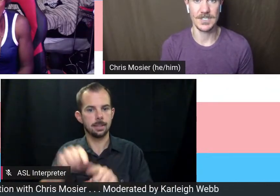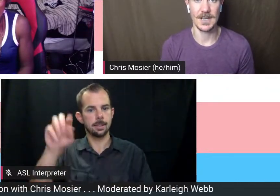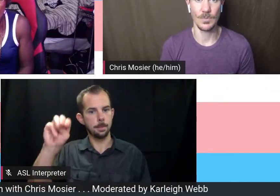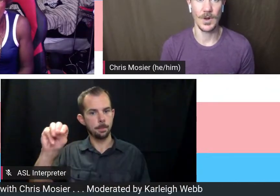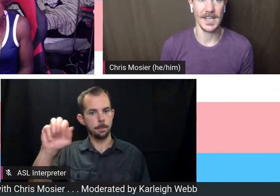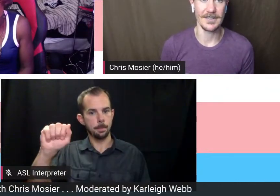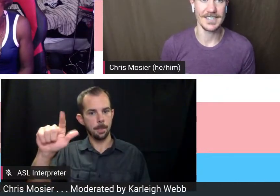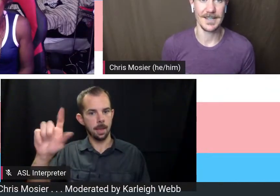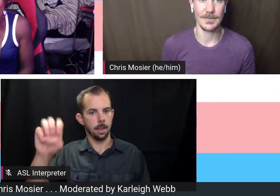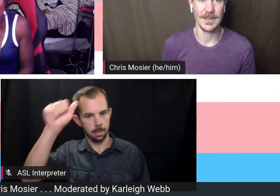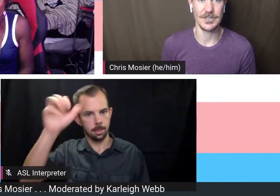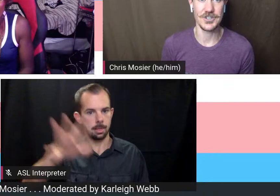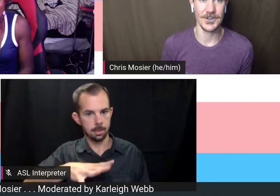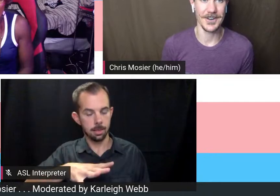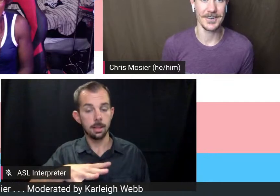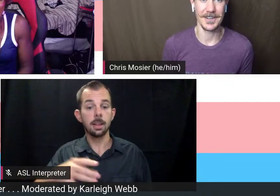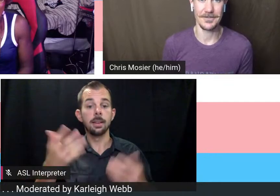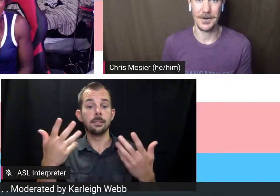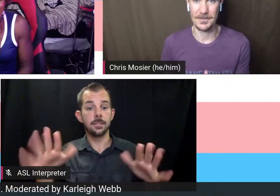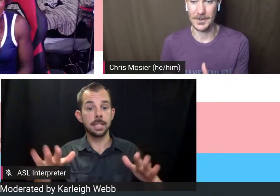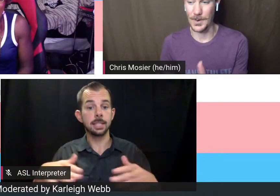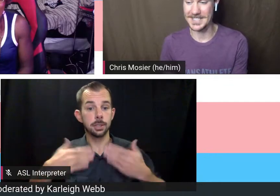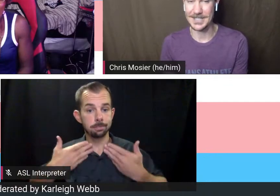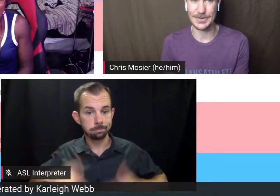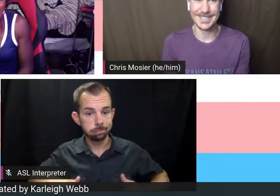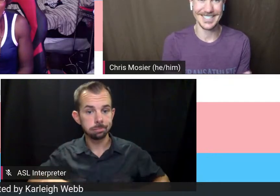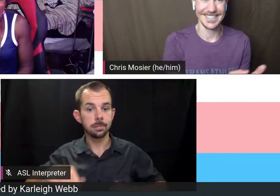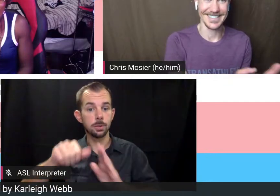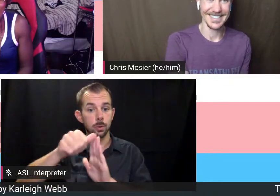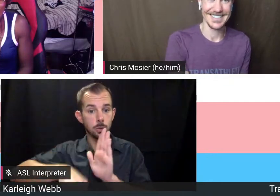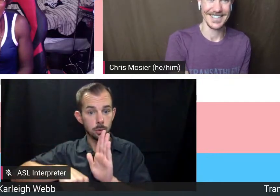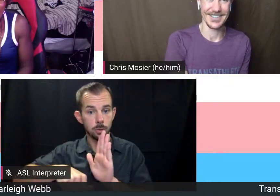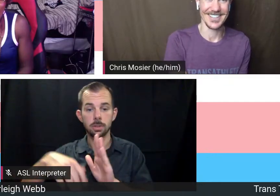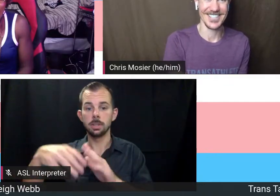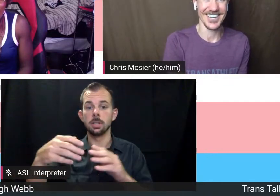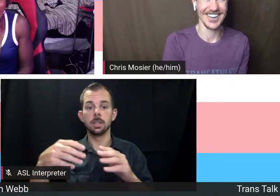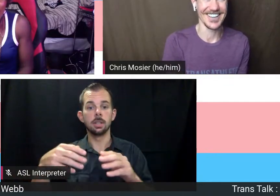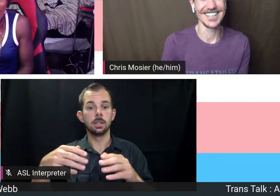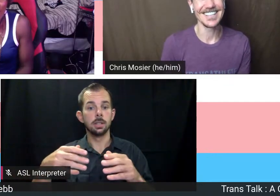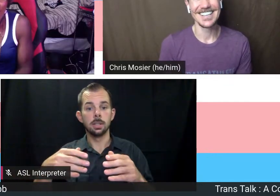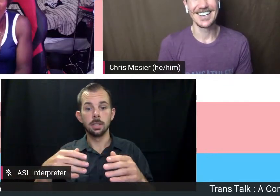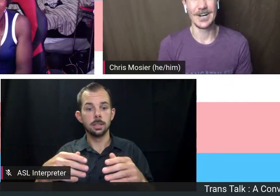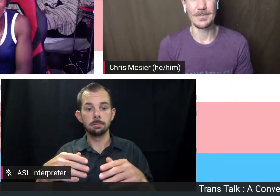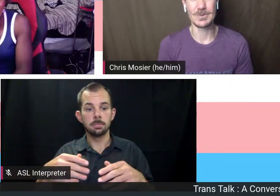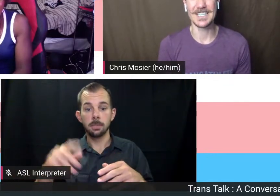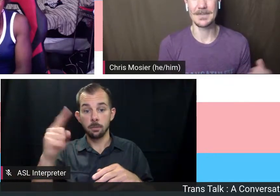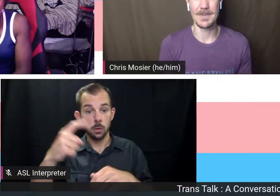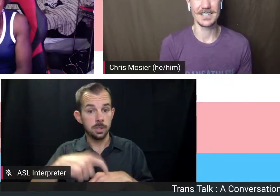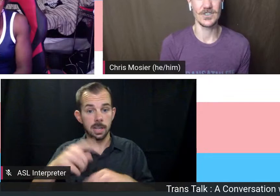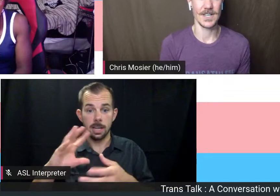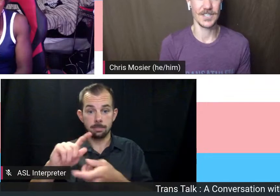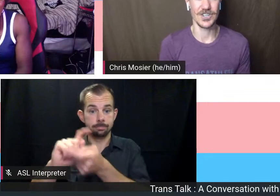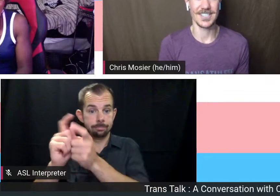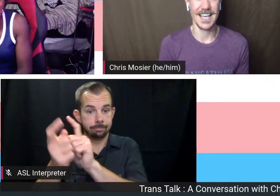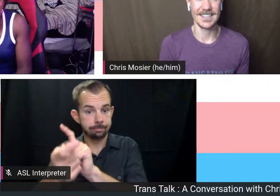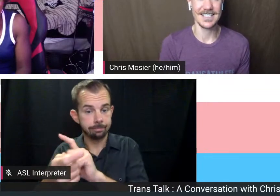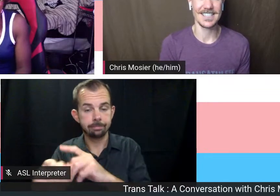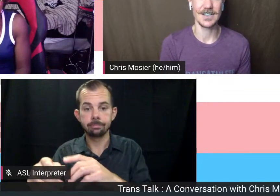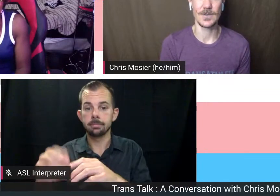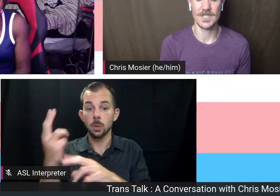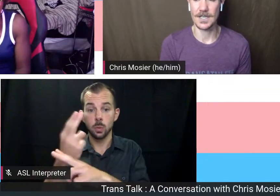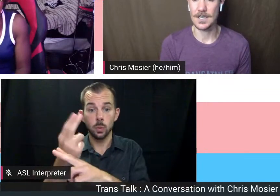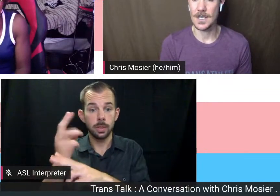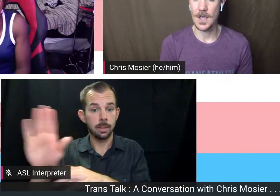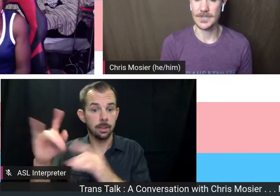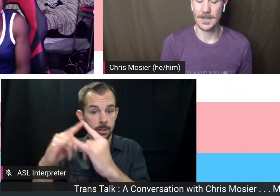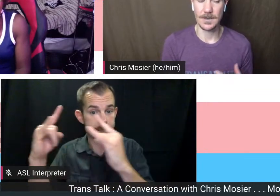was my first time running outside without a shirt on, like from the wetsuit to the transition area, using the men's transition tents.